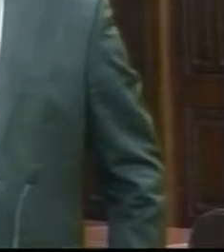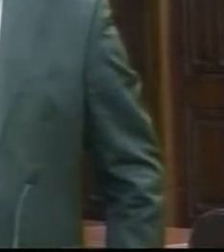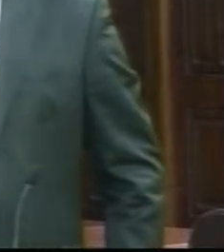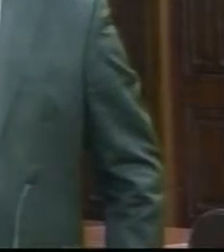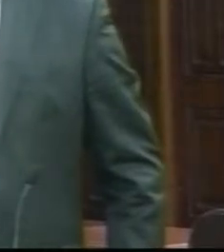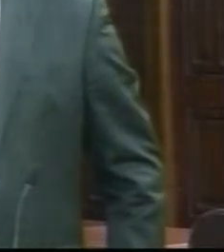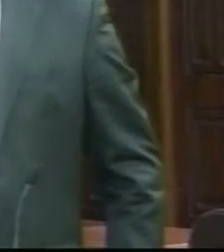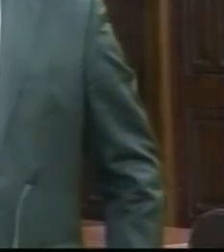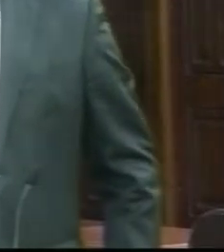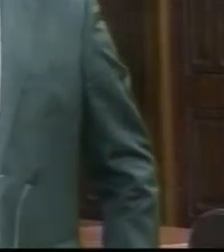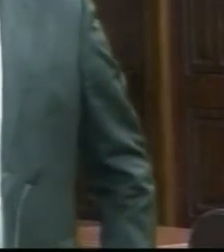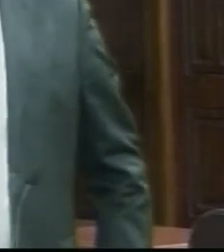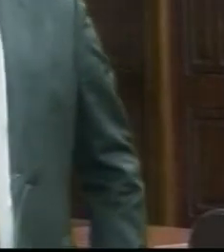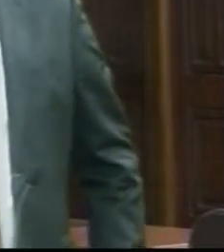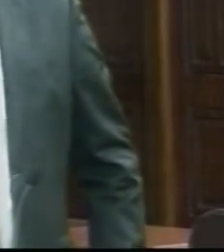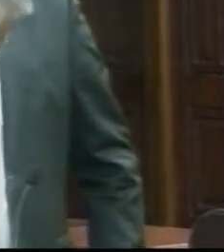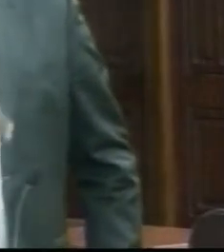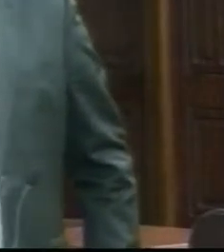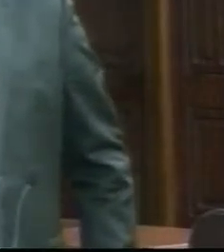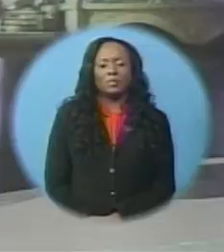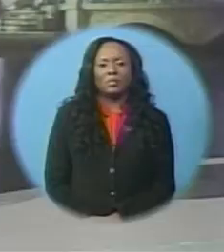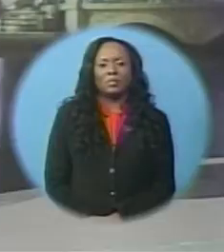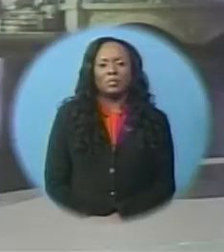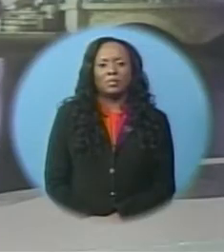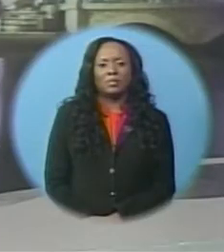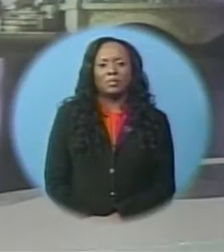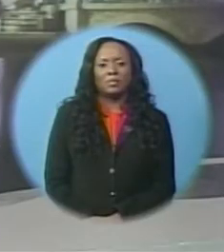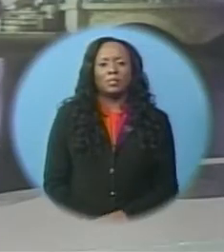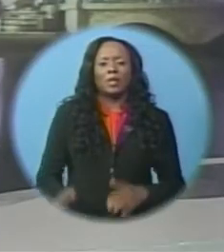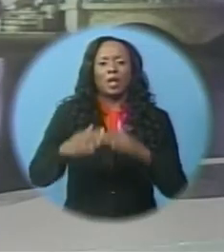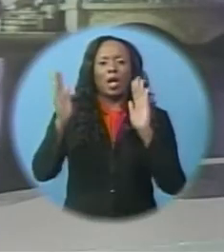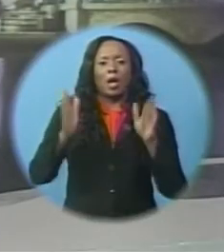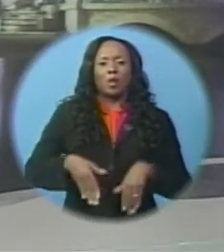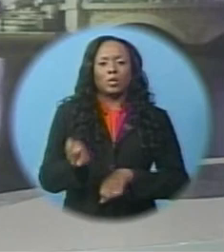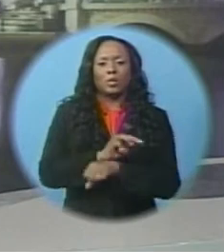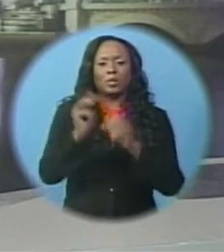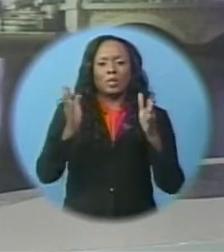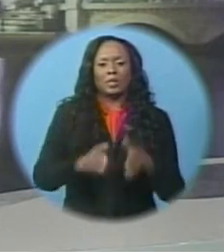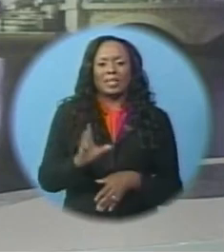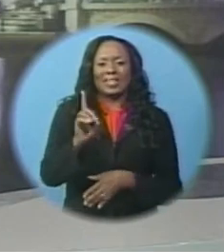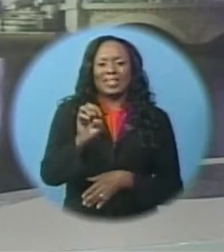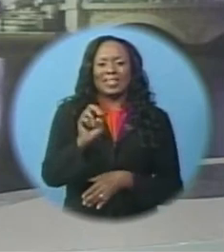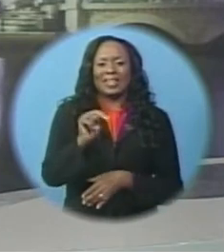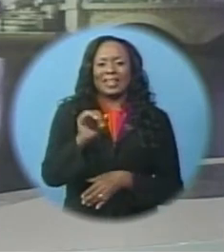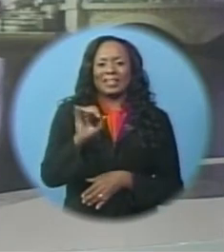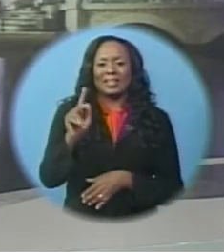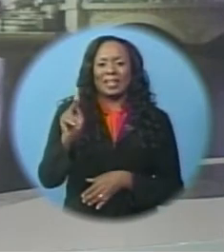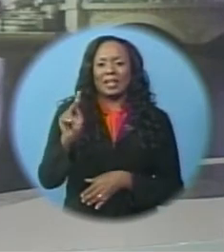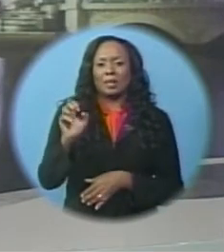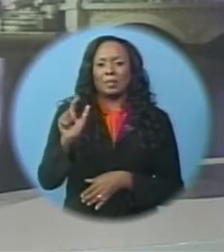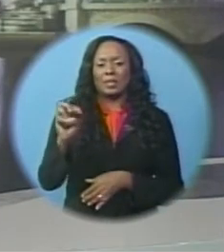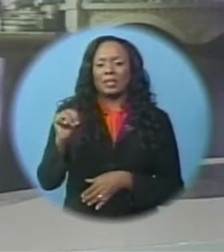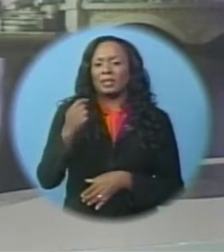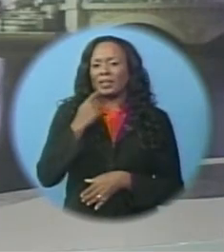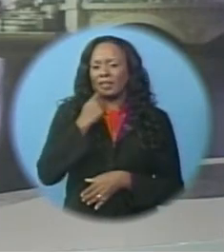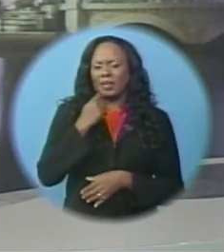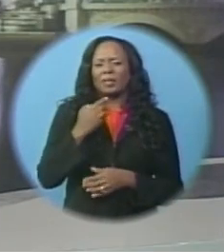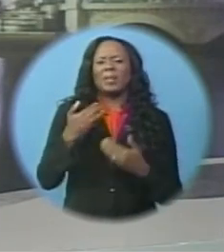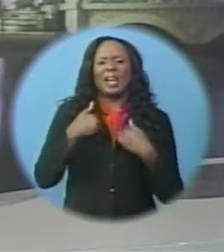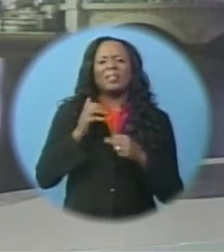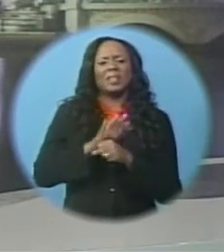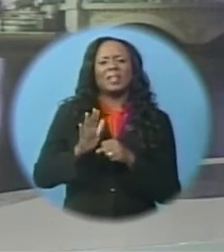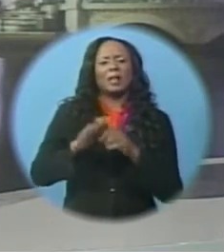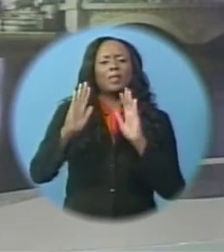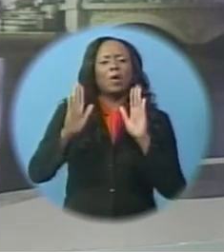surveys done? We must have more faith in ourselves. Meantime, Housing Minister Dennis Kelman says there is no housing